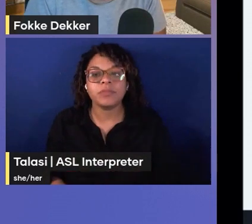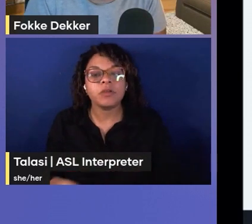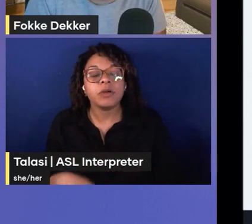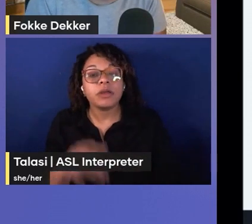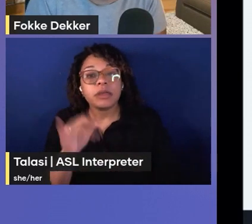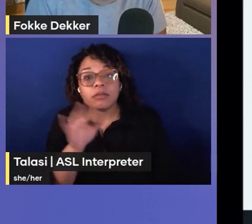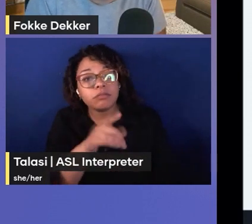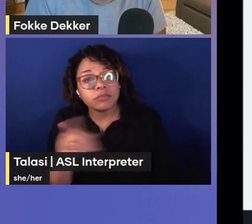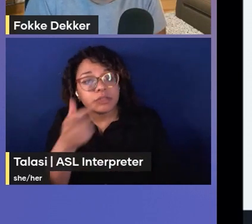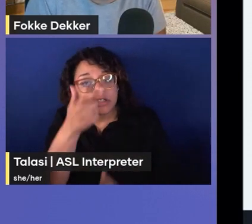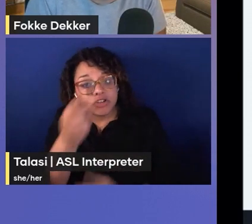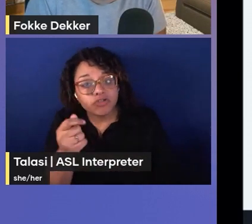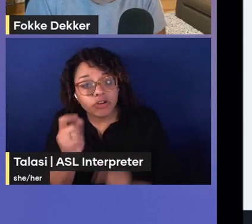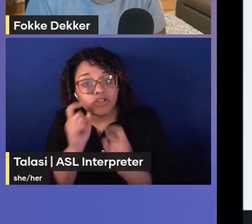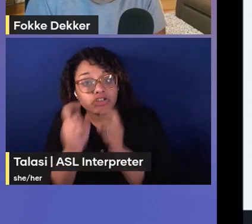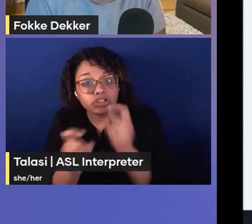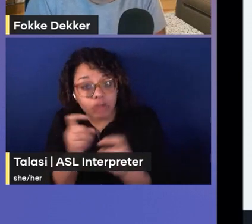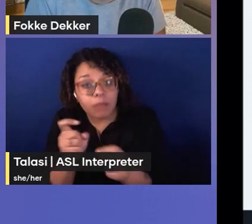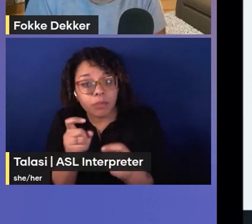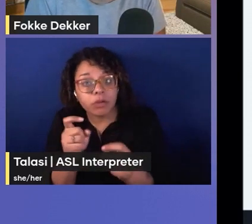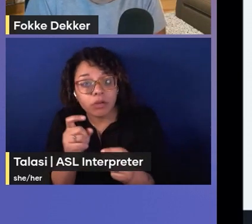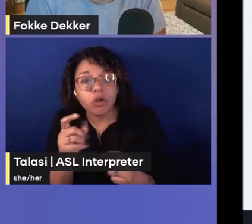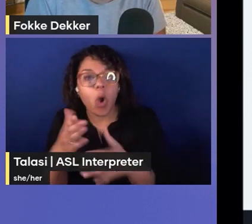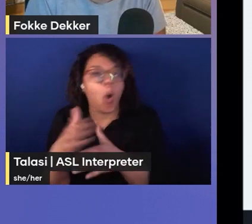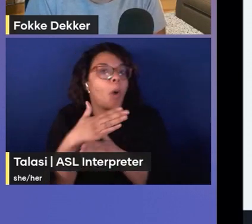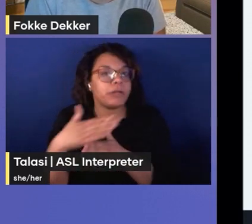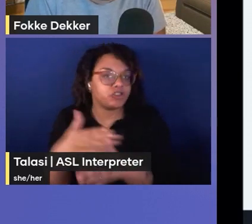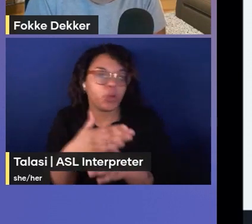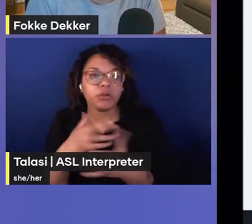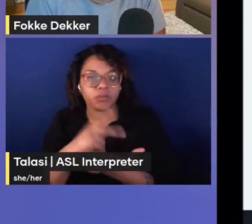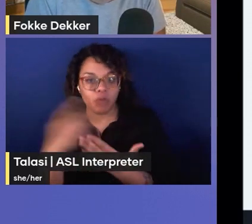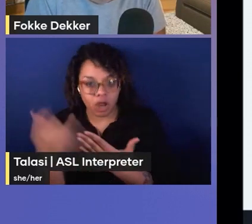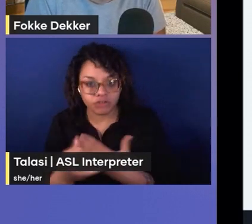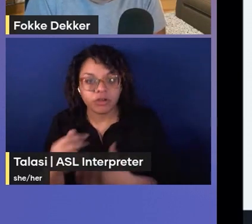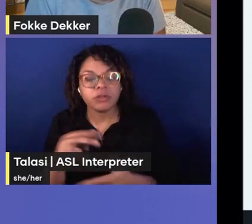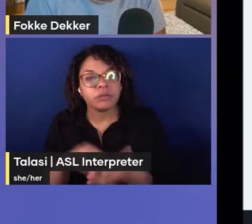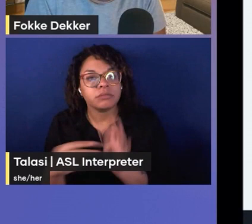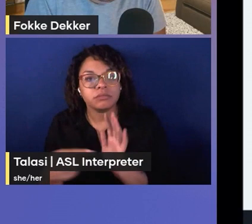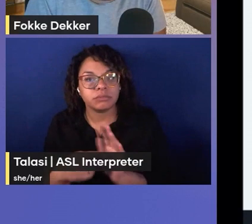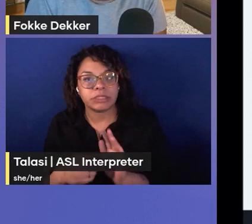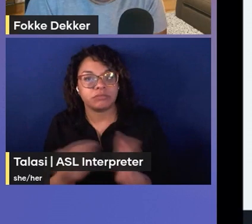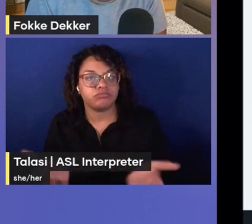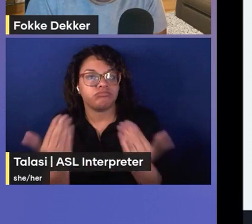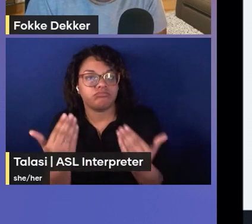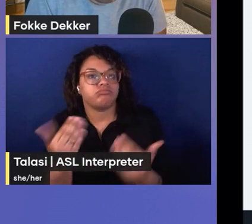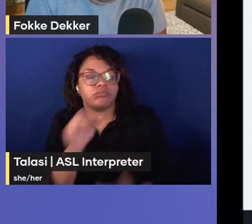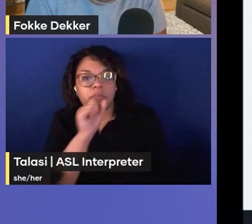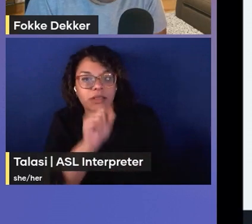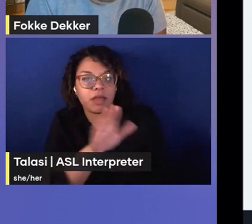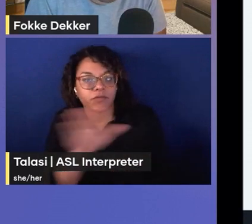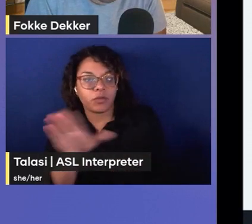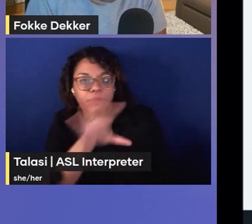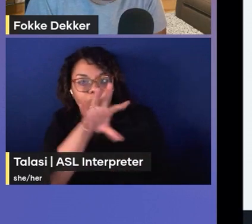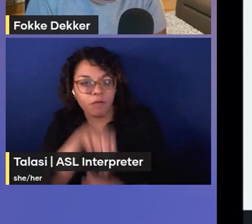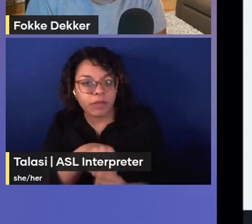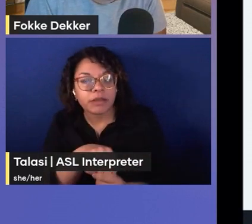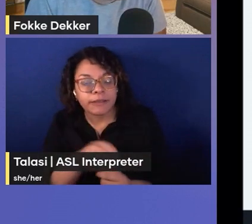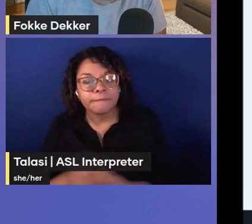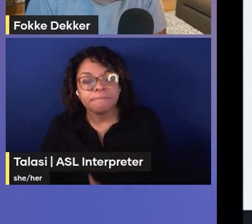anybody's interested in contributing, we still think this should be an open source project. So we'd love to have to get you involved.